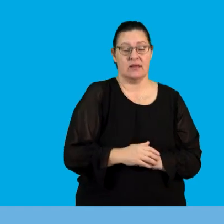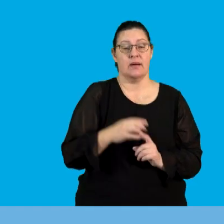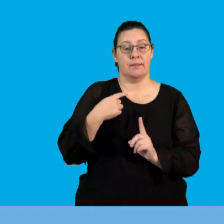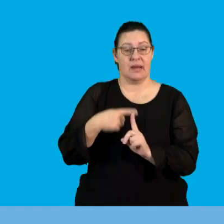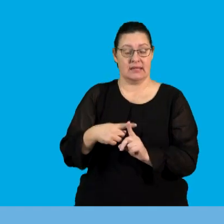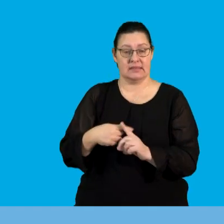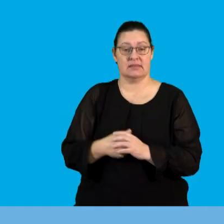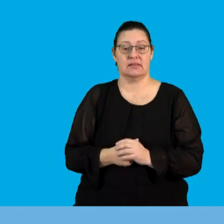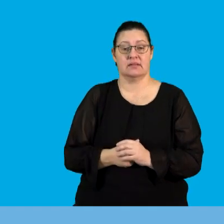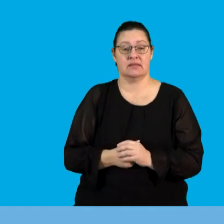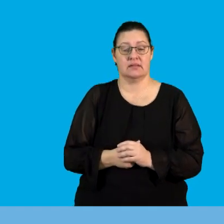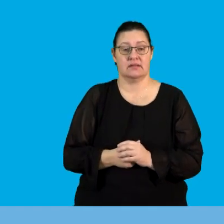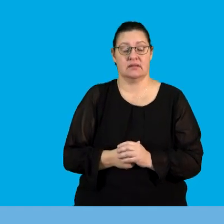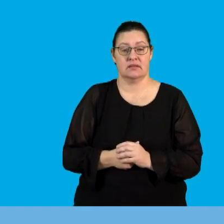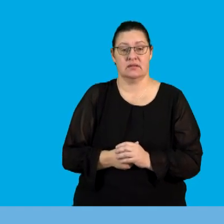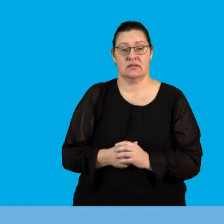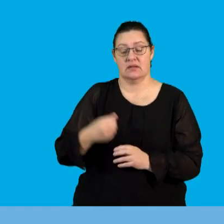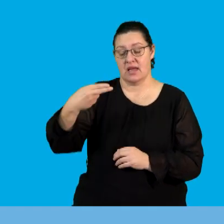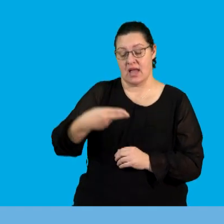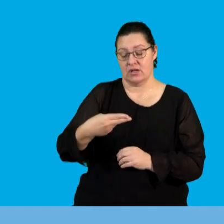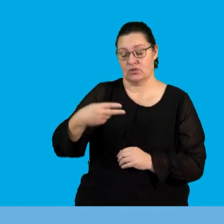NaCl plus